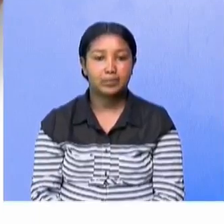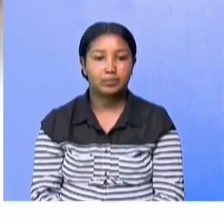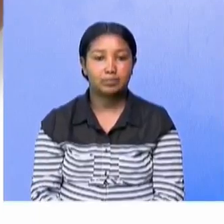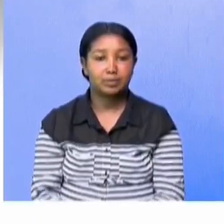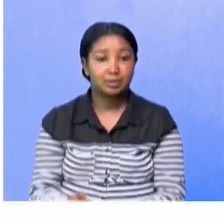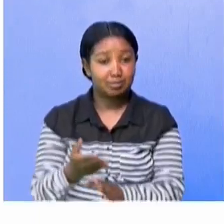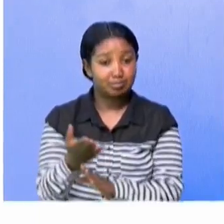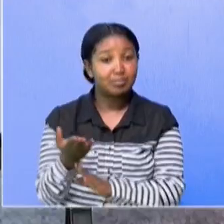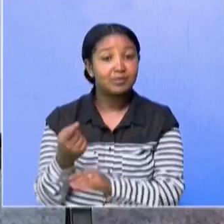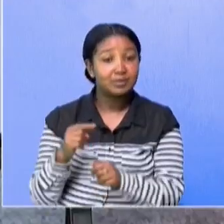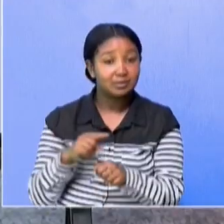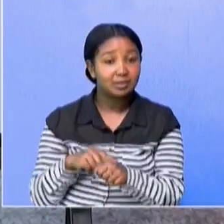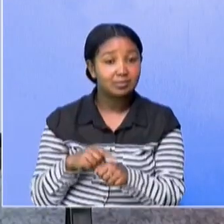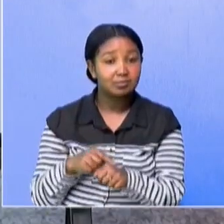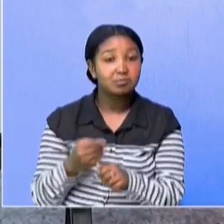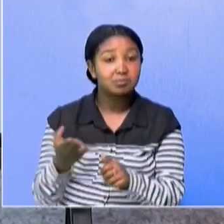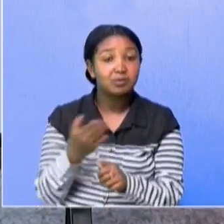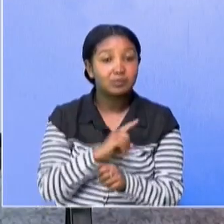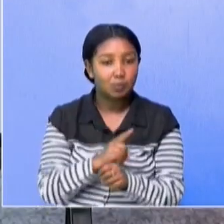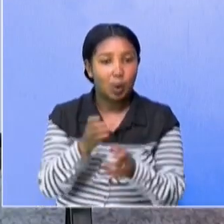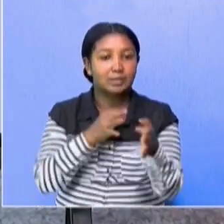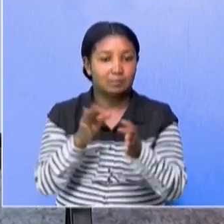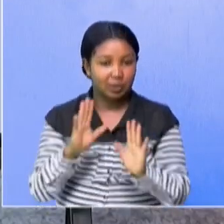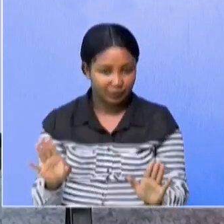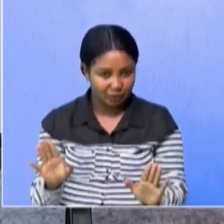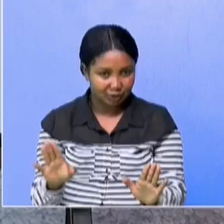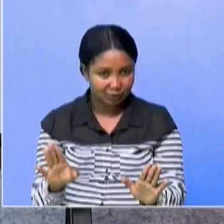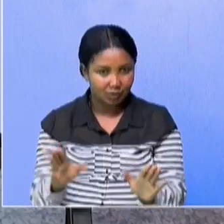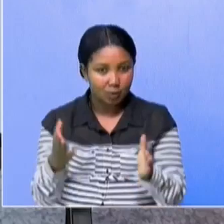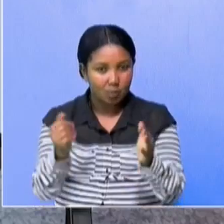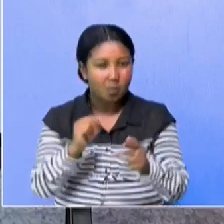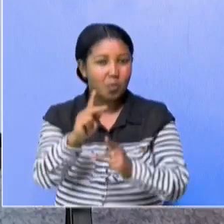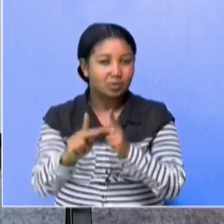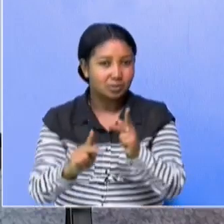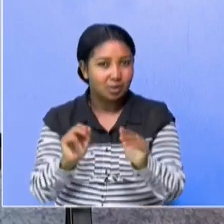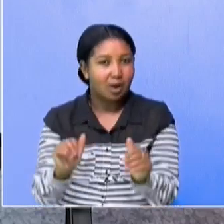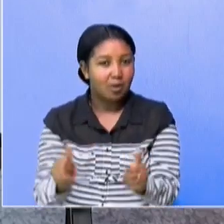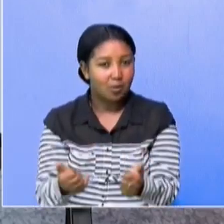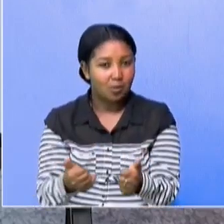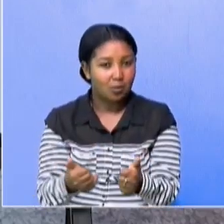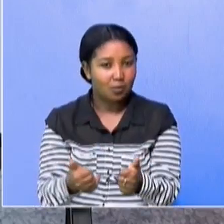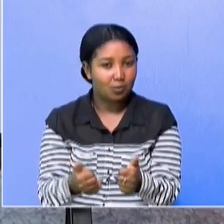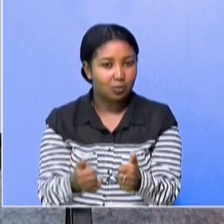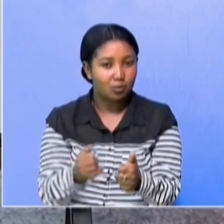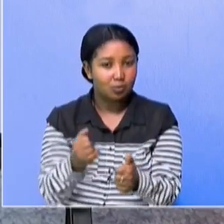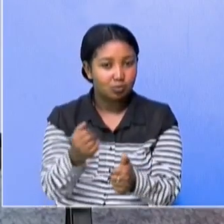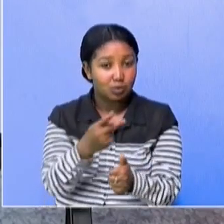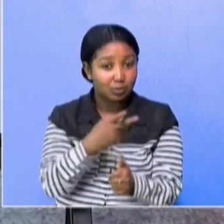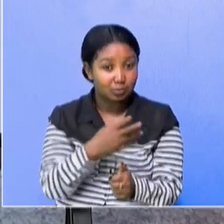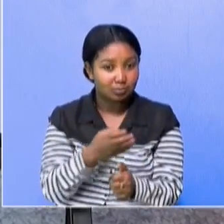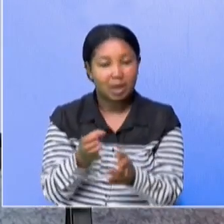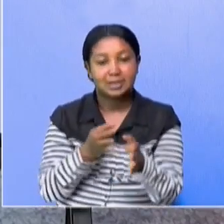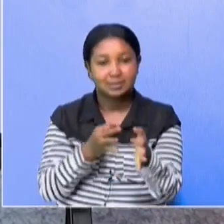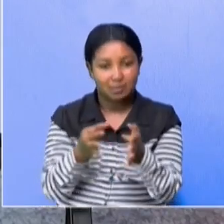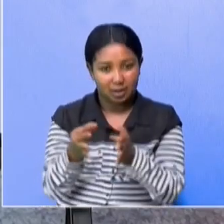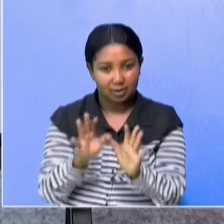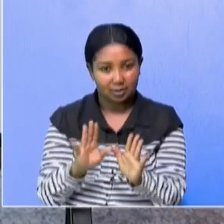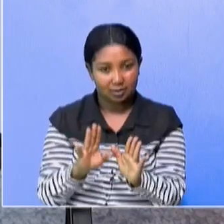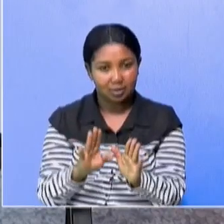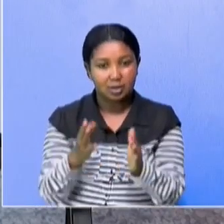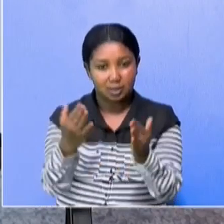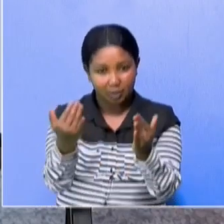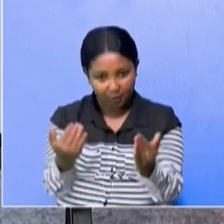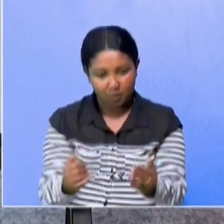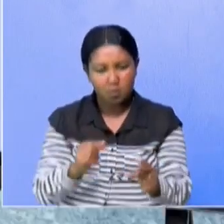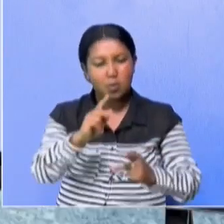The previous one was explanation. Yeah. That is a part of what? Explaining something. Now let's